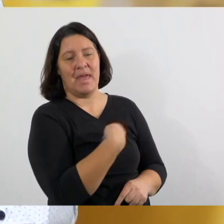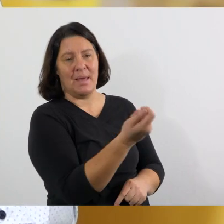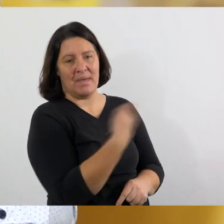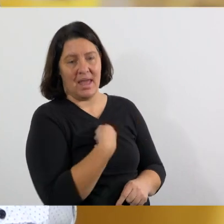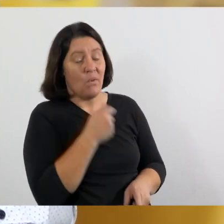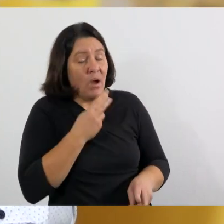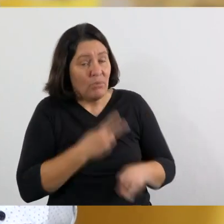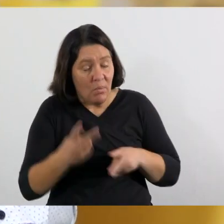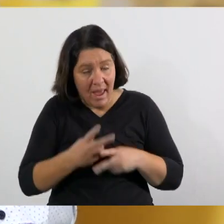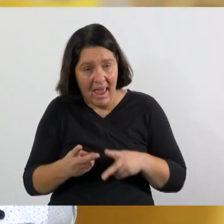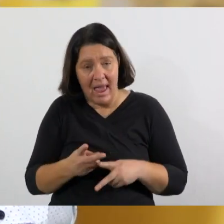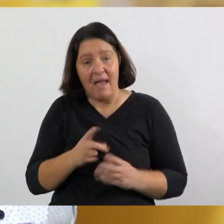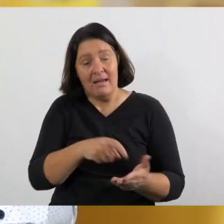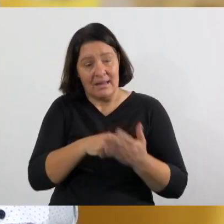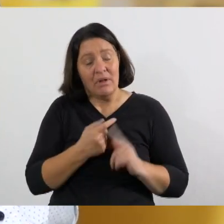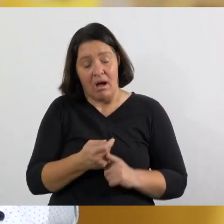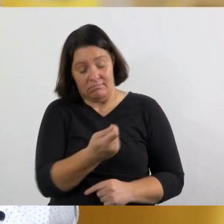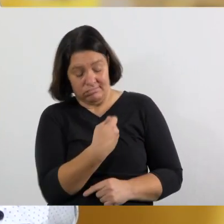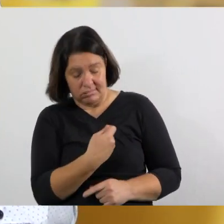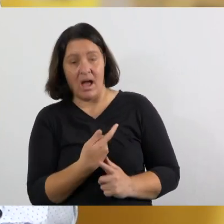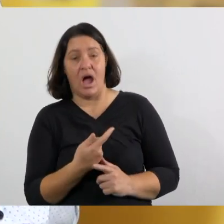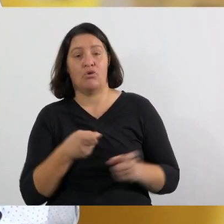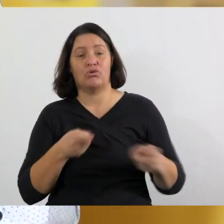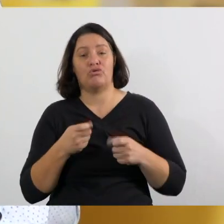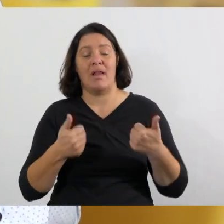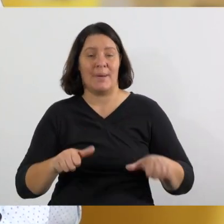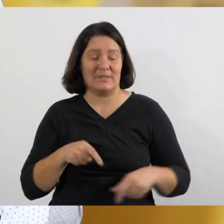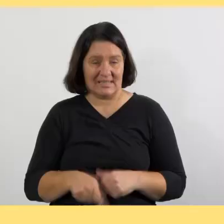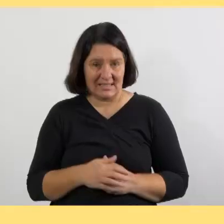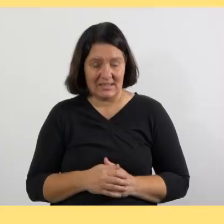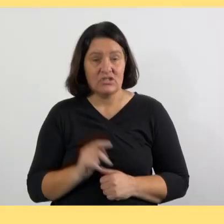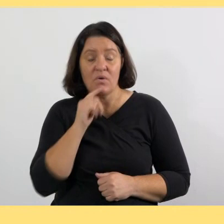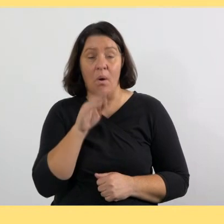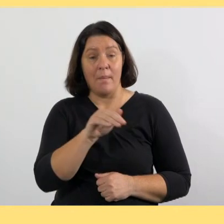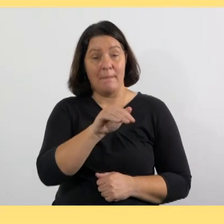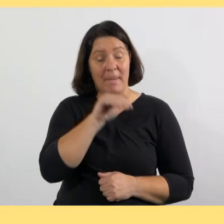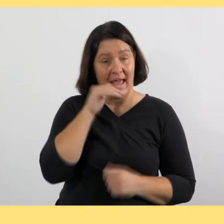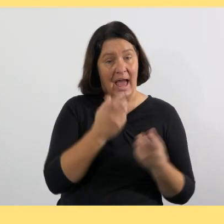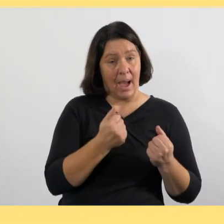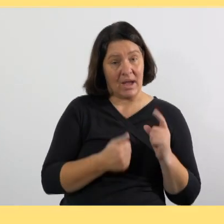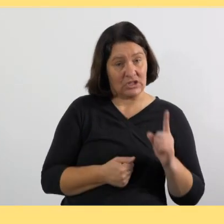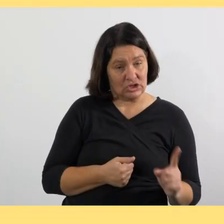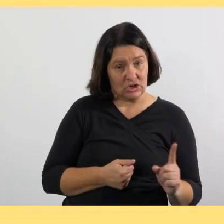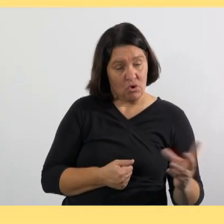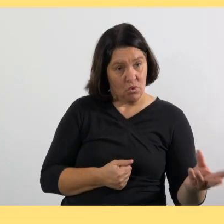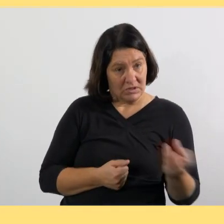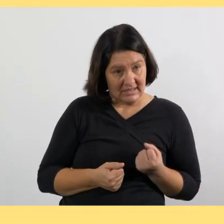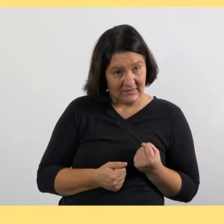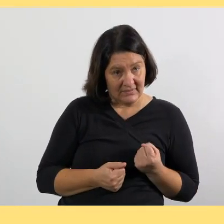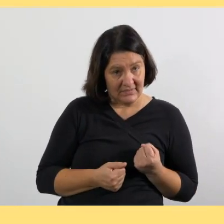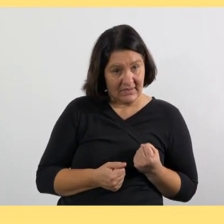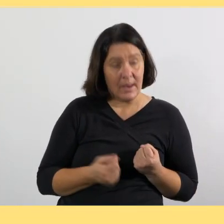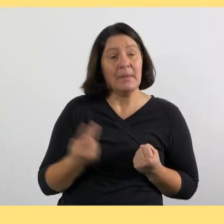are preparing your debtors control account. Remember, you are now recording your bank, that is the amount of money that you've